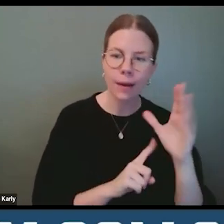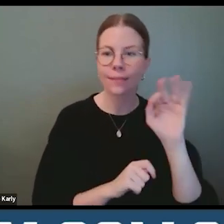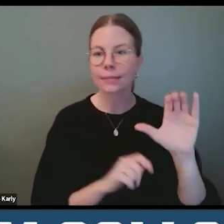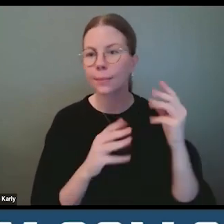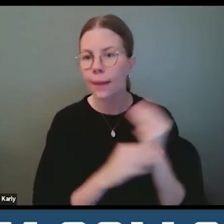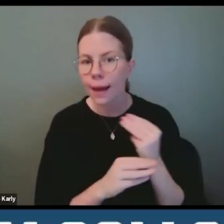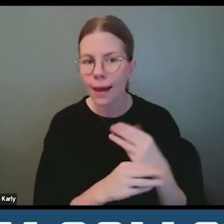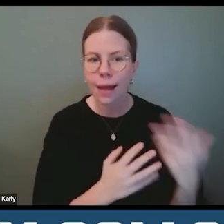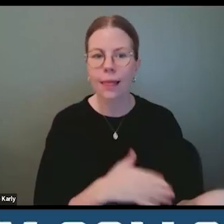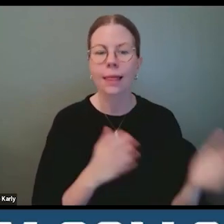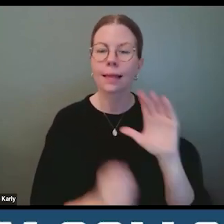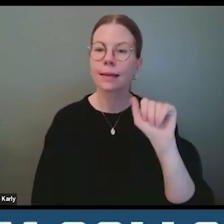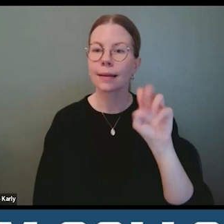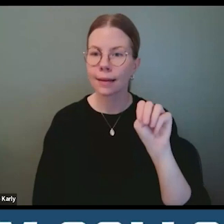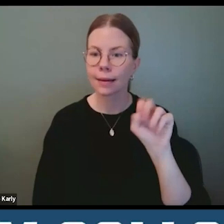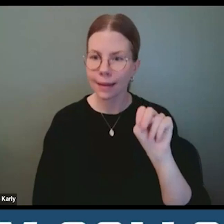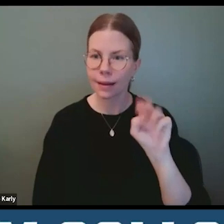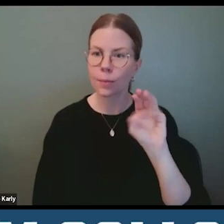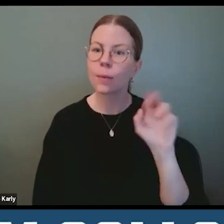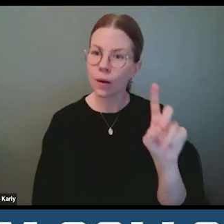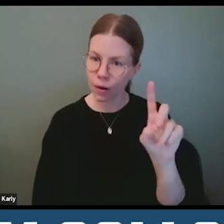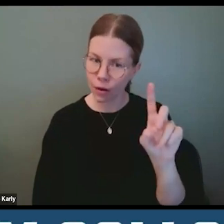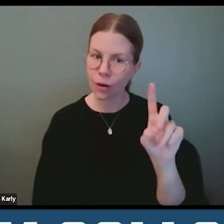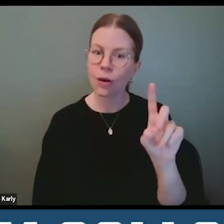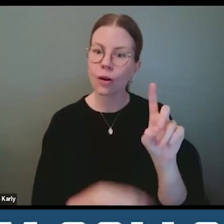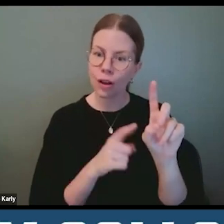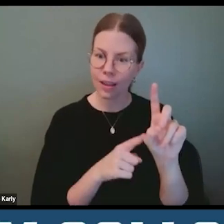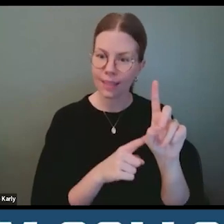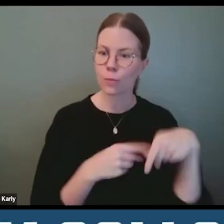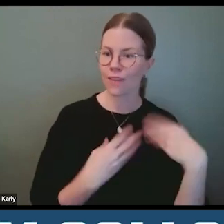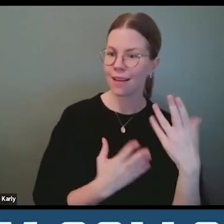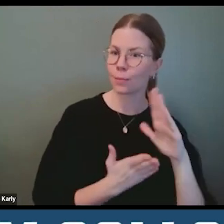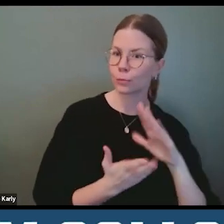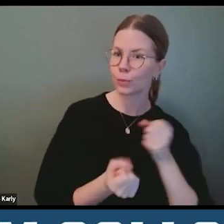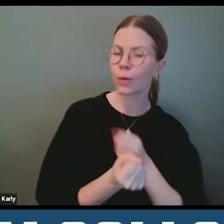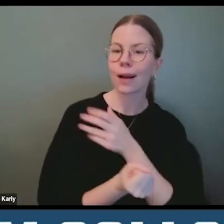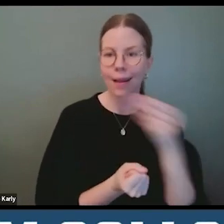got CanMod, who's supporting us tonight, both financially and in person. So thank you so much.